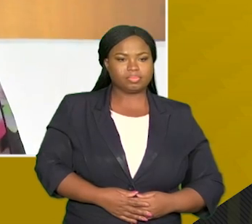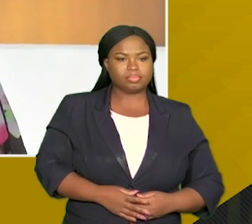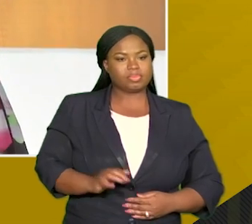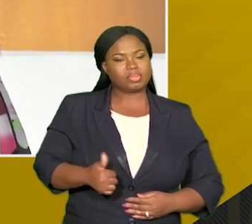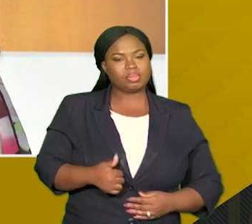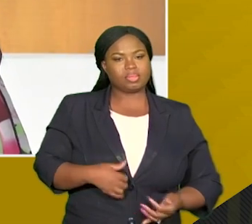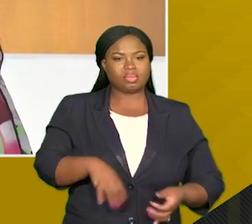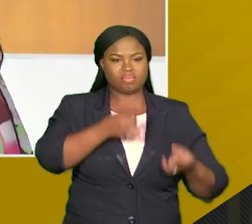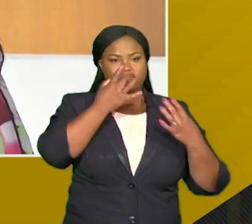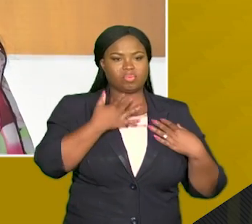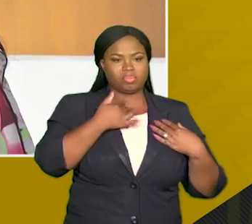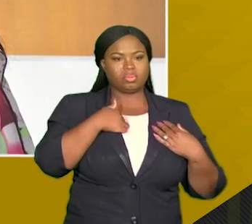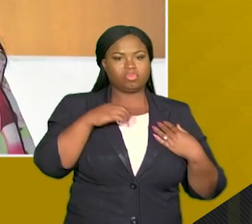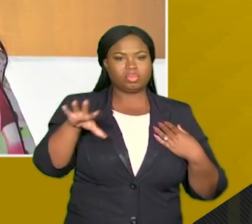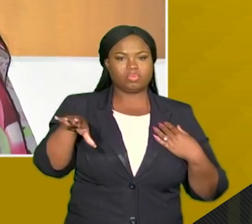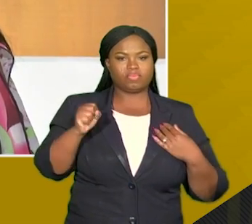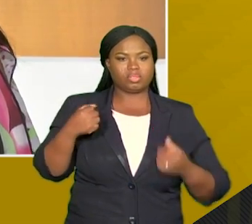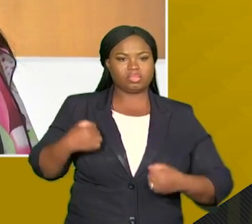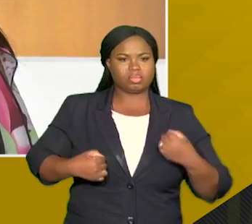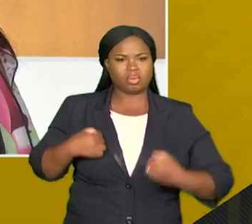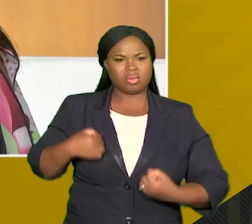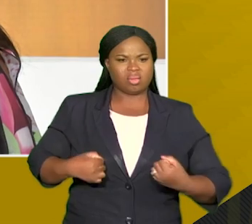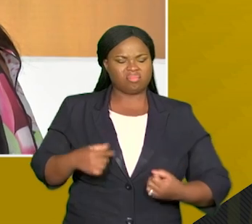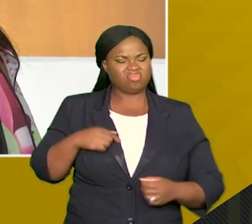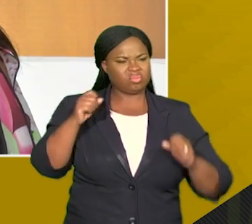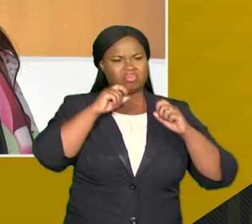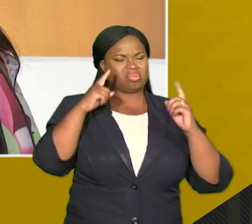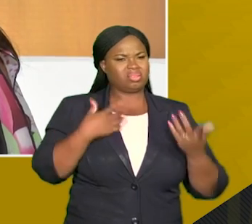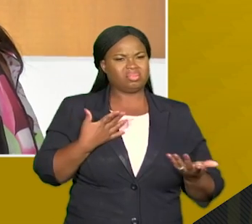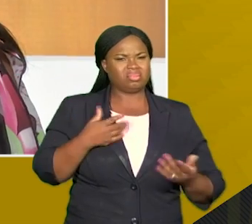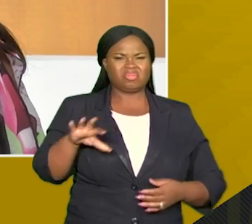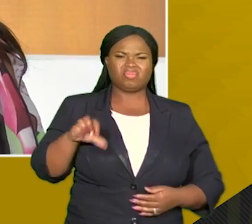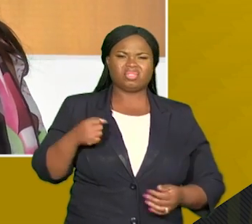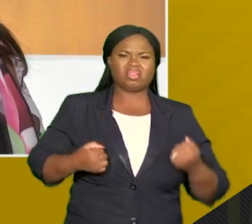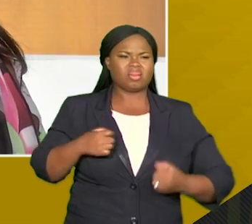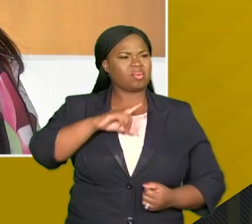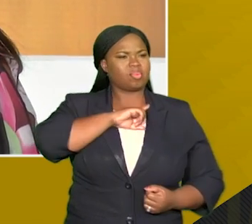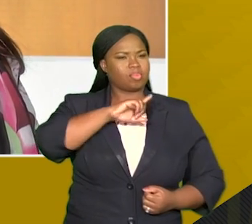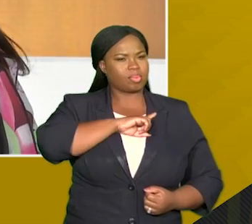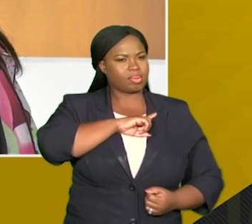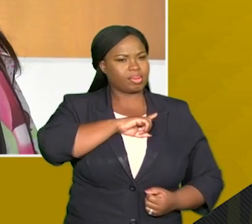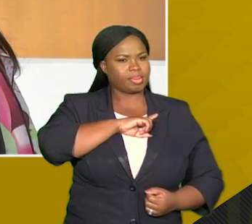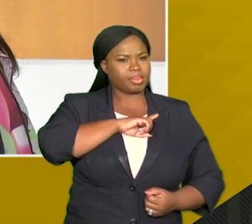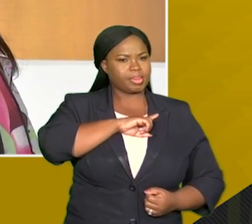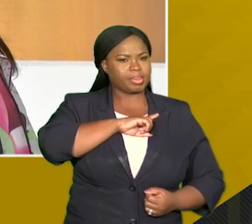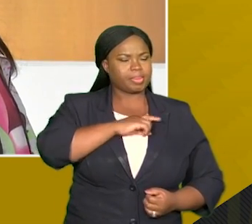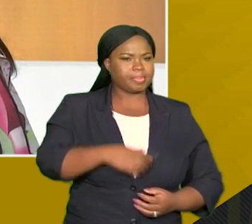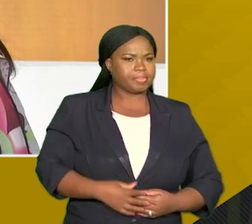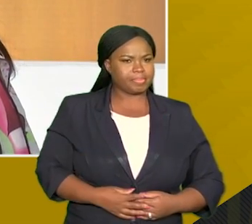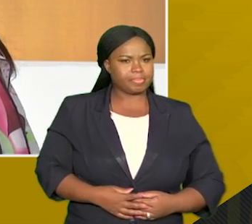Uthi uyafuneka uyolanda imoto. And I was surprised ukuthi ngiyolanda imoto. Why? And